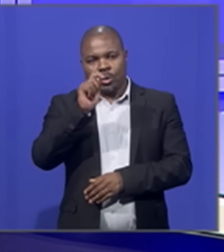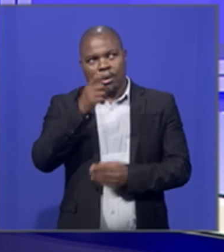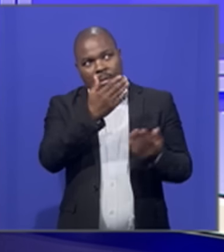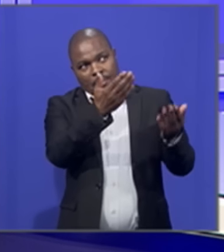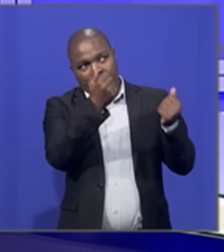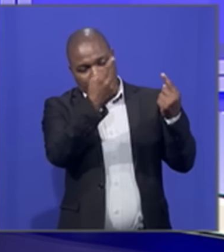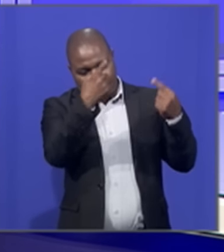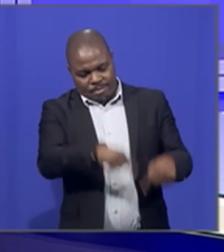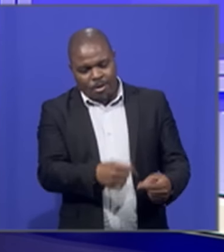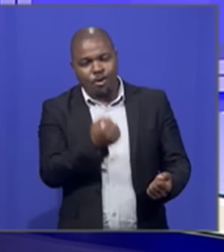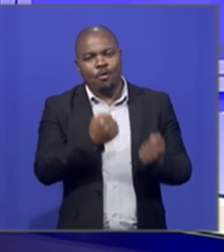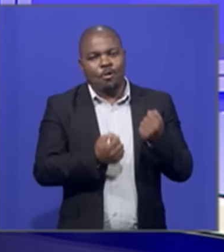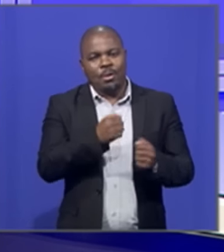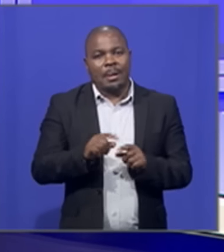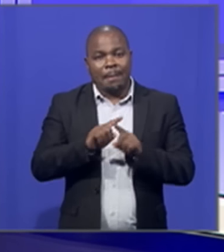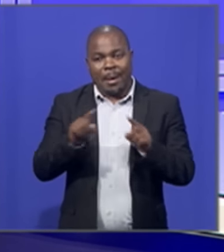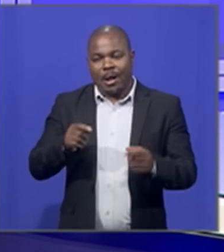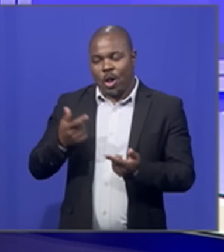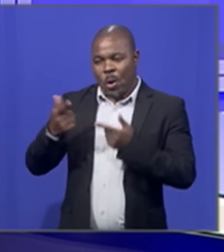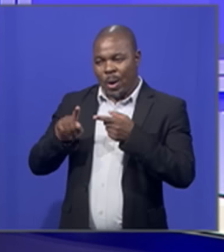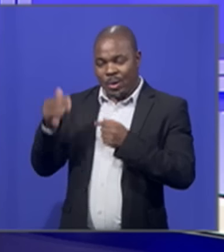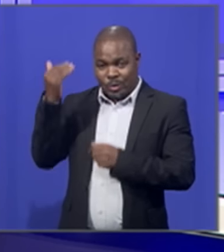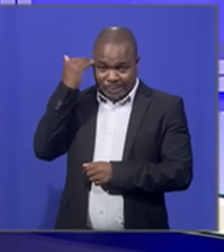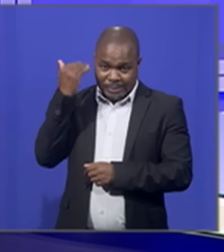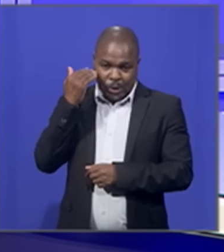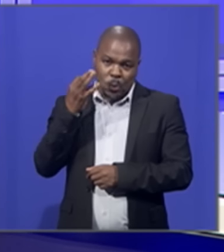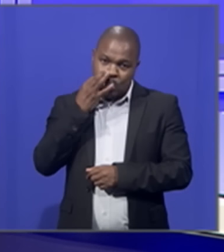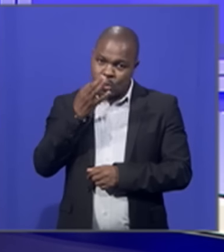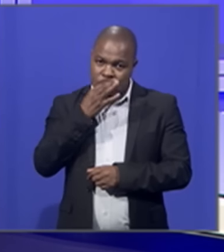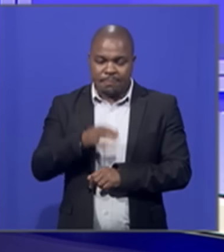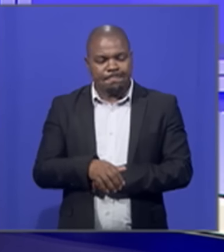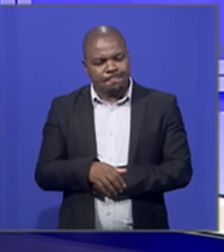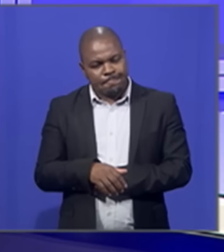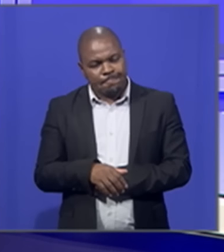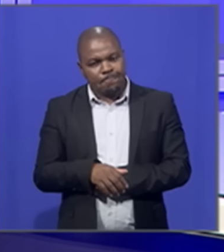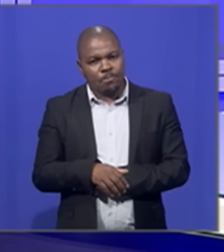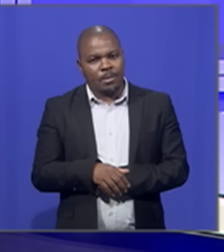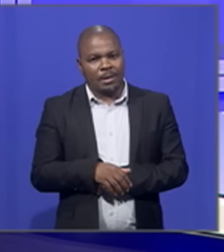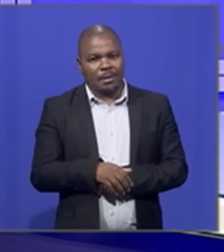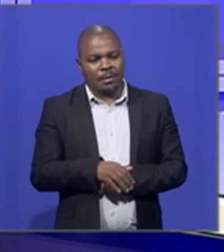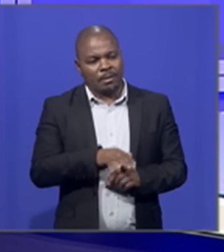monogae. Le go le bjalo Advocate Makapela o ikemekela gore go bo gona le